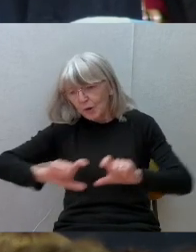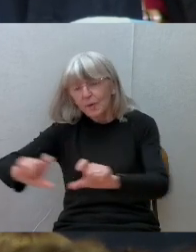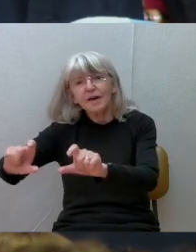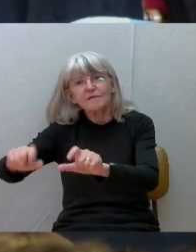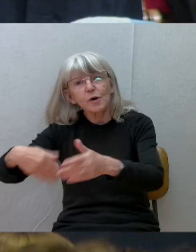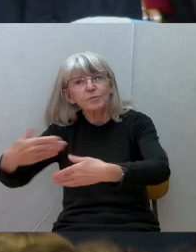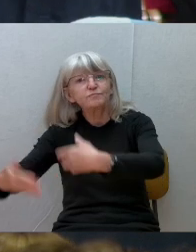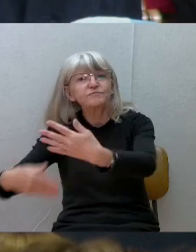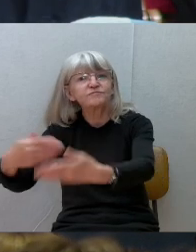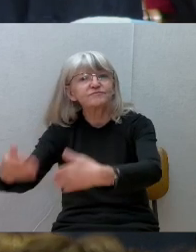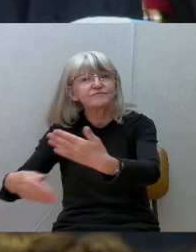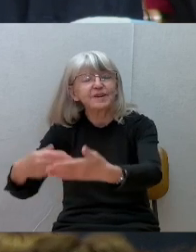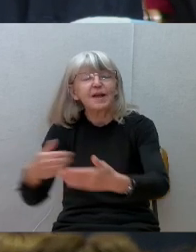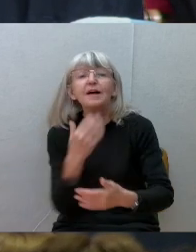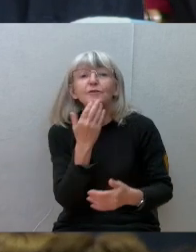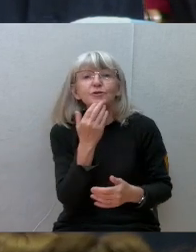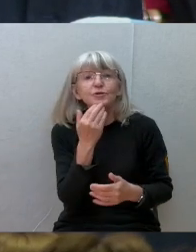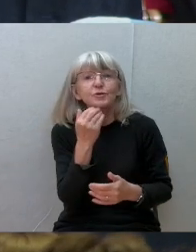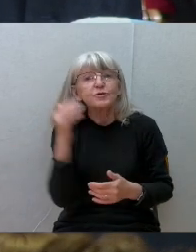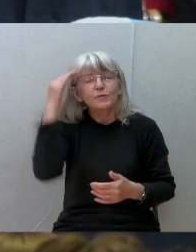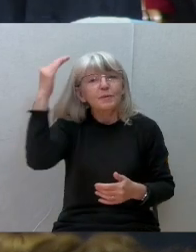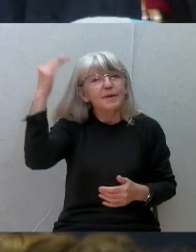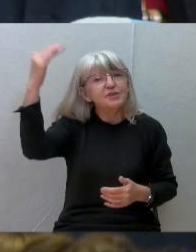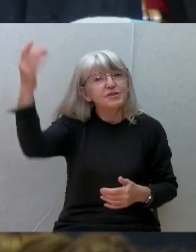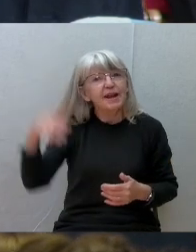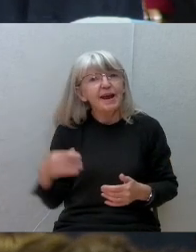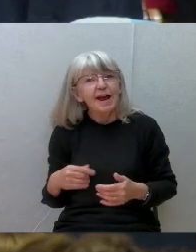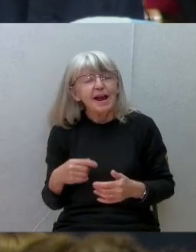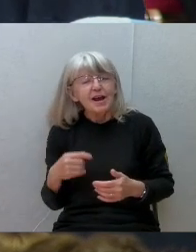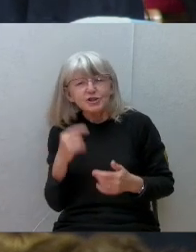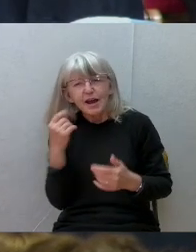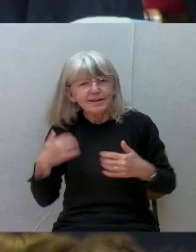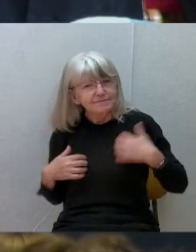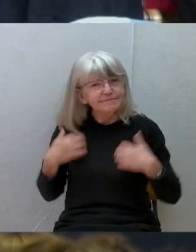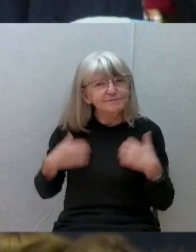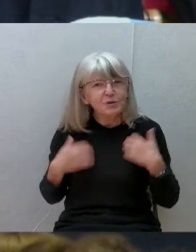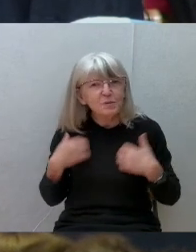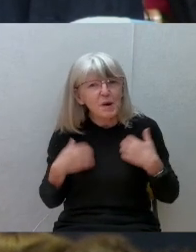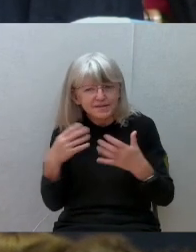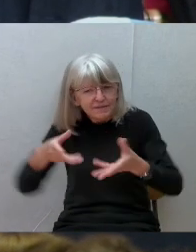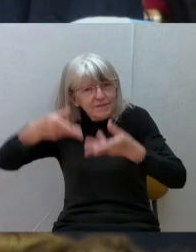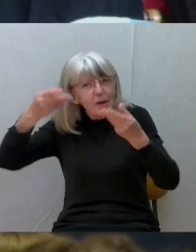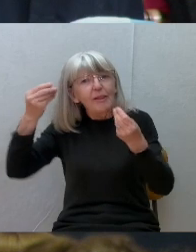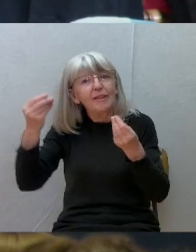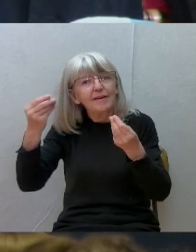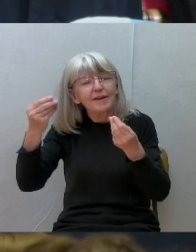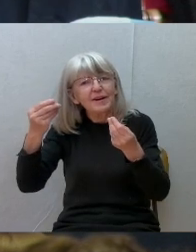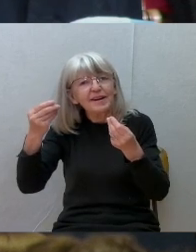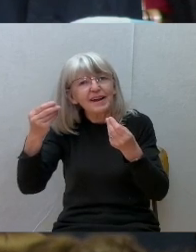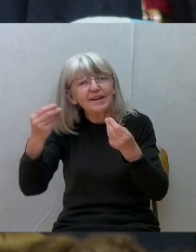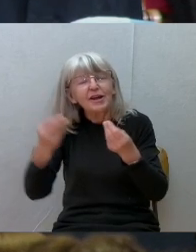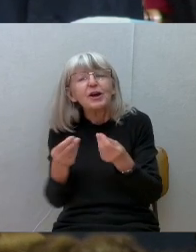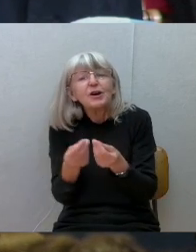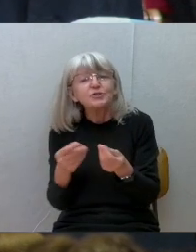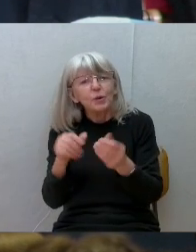their imagination and curiosity for learning in seeking to address the needs of the world. May they